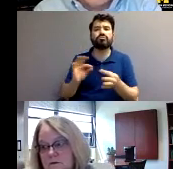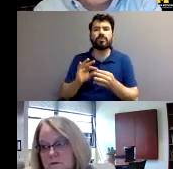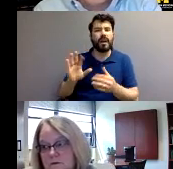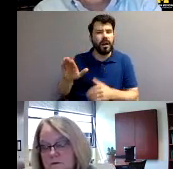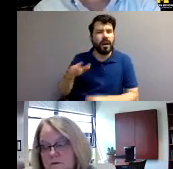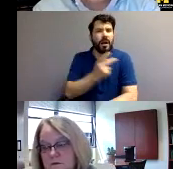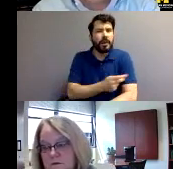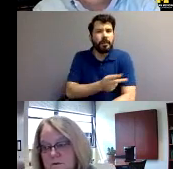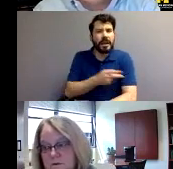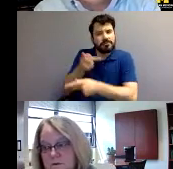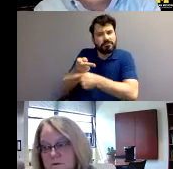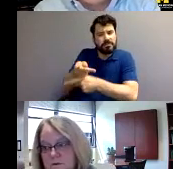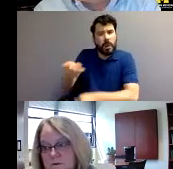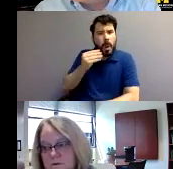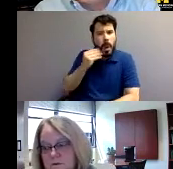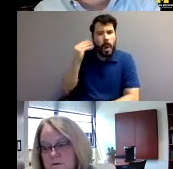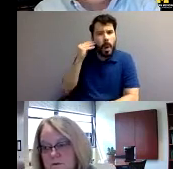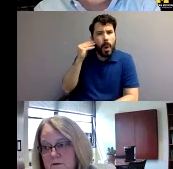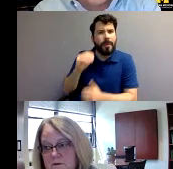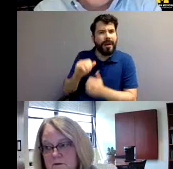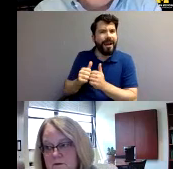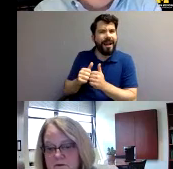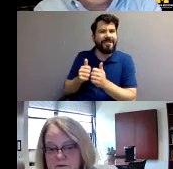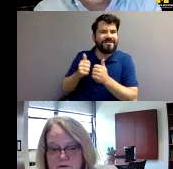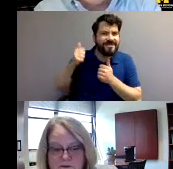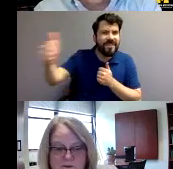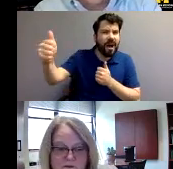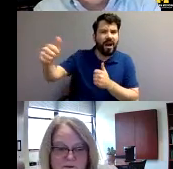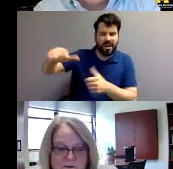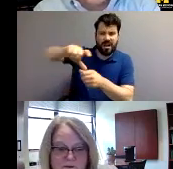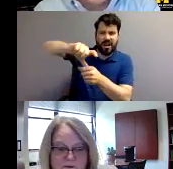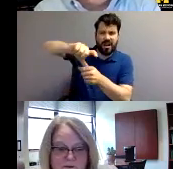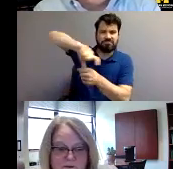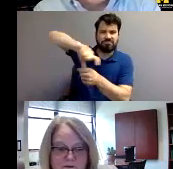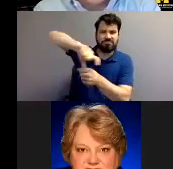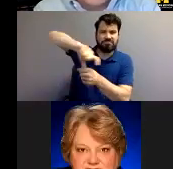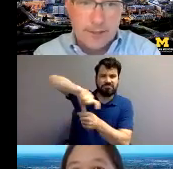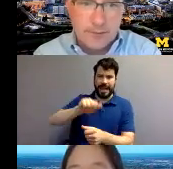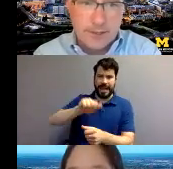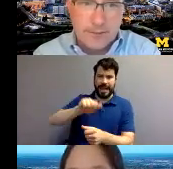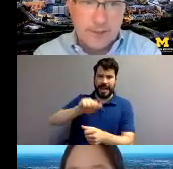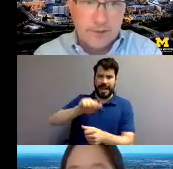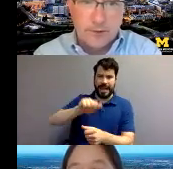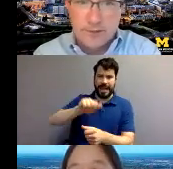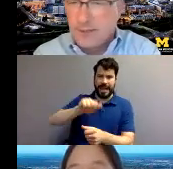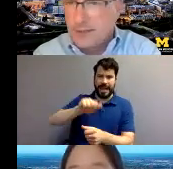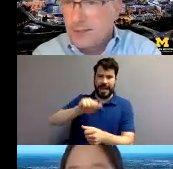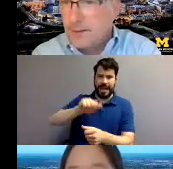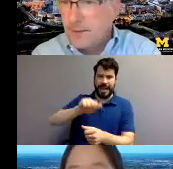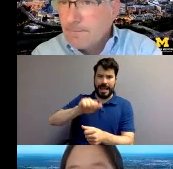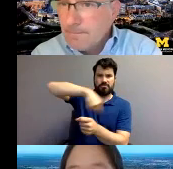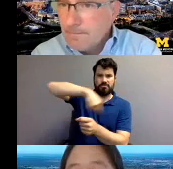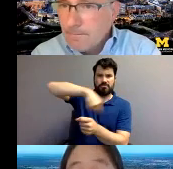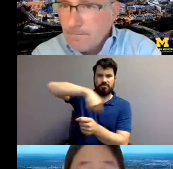calls, and hospital care at home capabilities extend geographically? How far away from Ann Arbor does the radius for each of these services